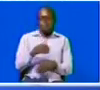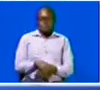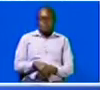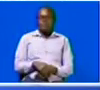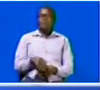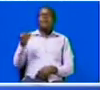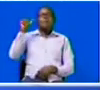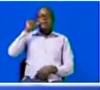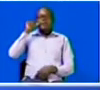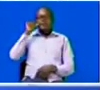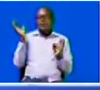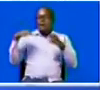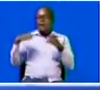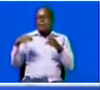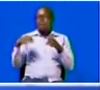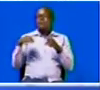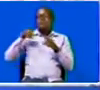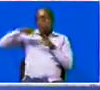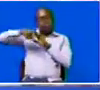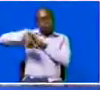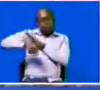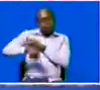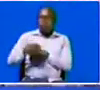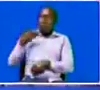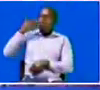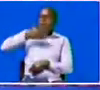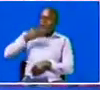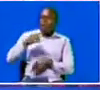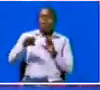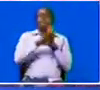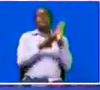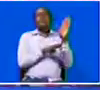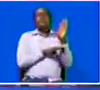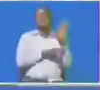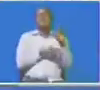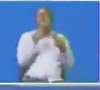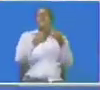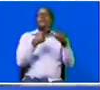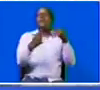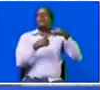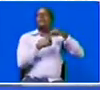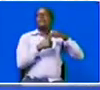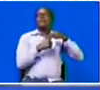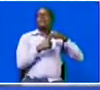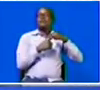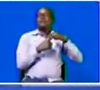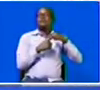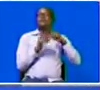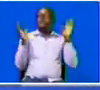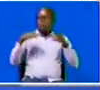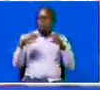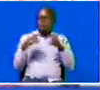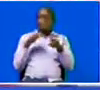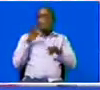British company Tullow Oil has been driving the oil exploration program for the last 6 years. The firm notes that the